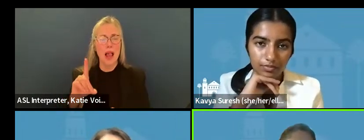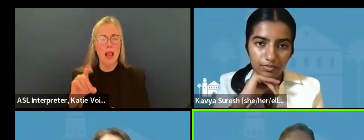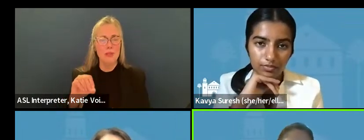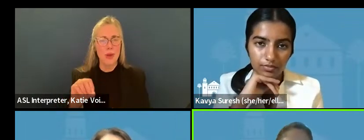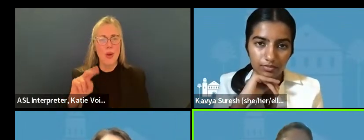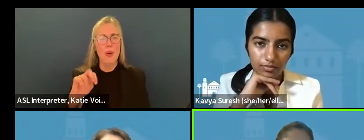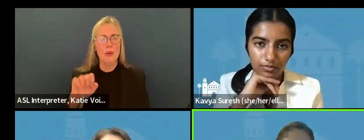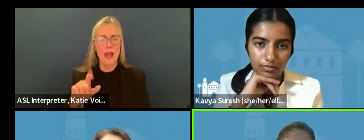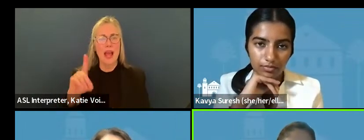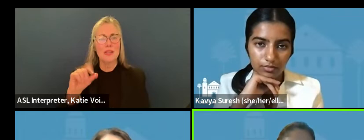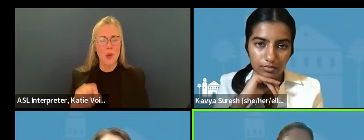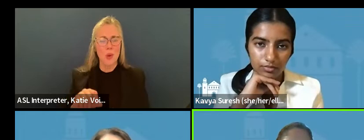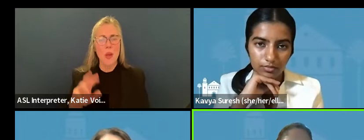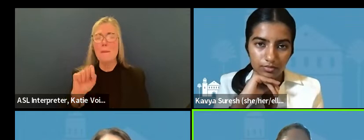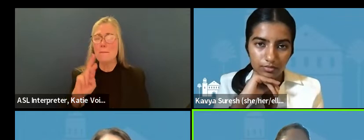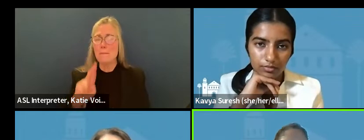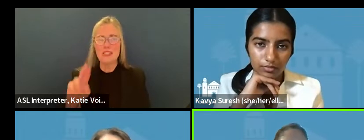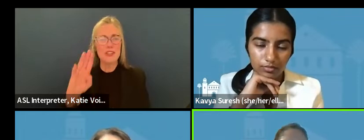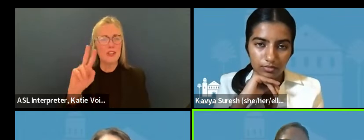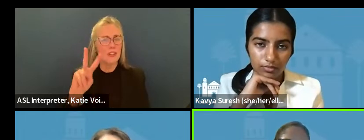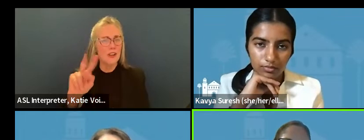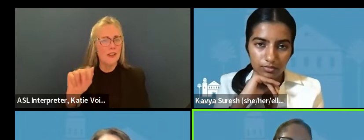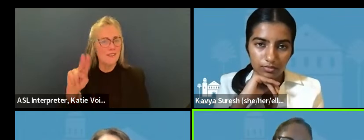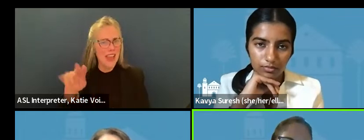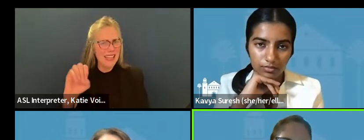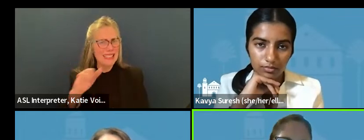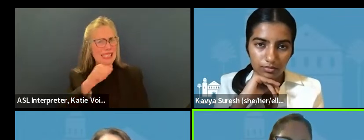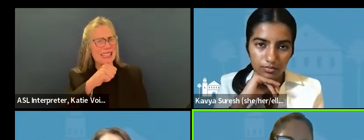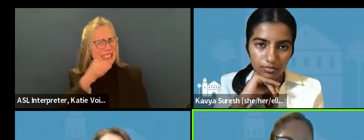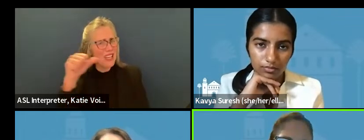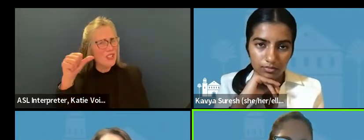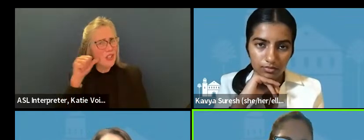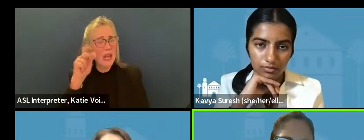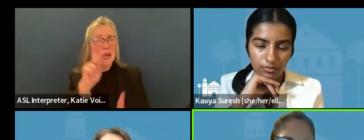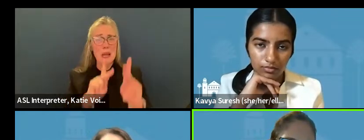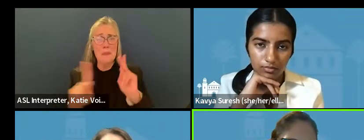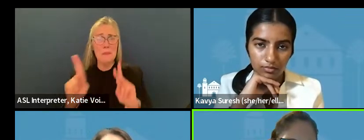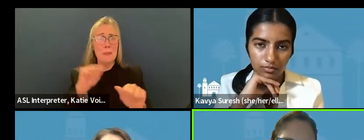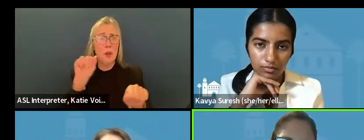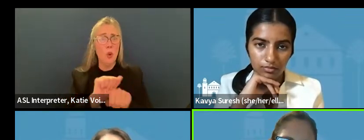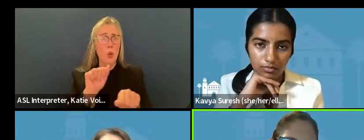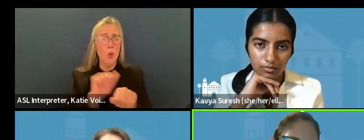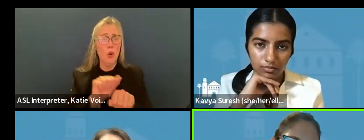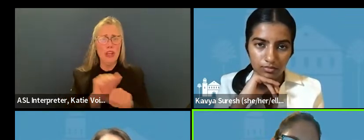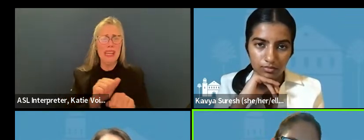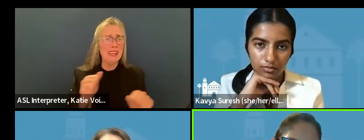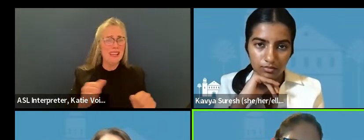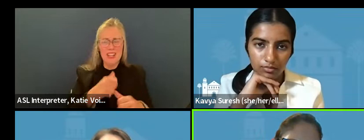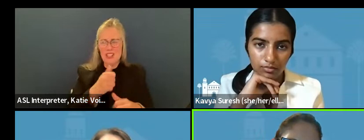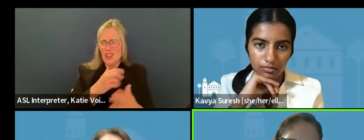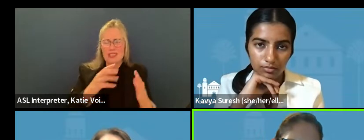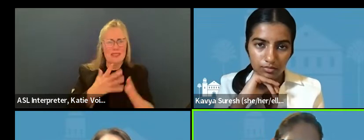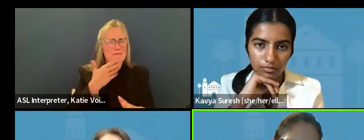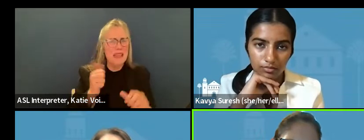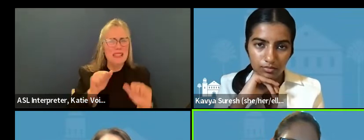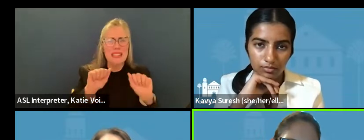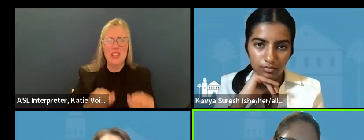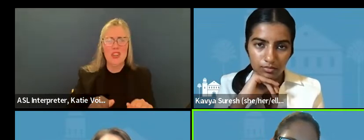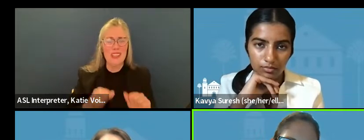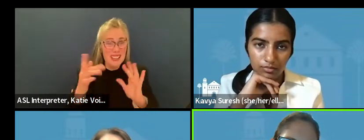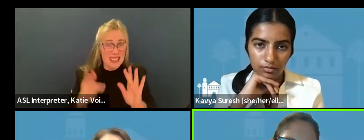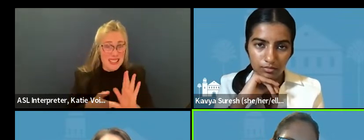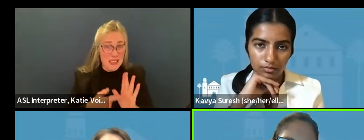everyone who worked behind the scenes. Yesterday, we were getting conflicting information. Everybody was doing the best that they could under